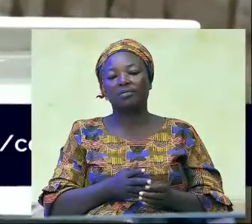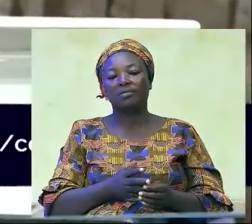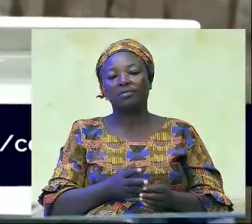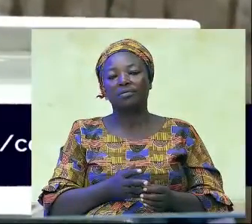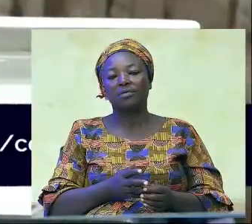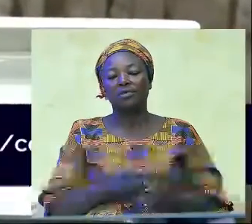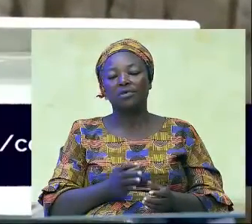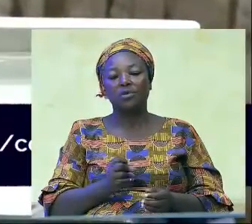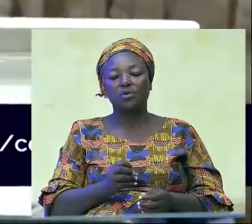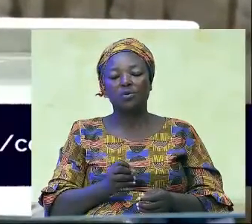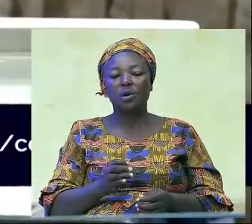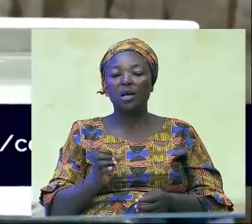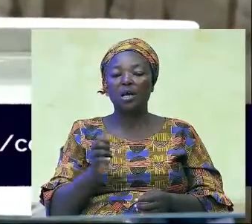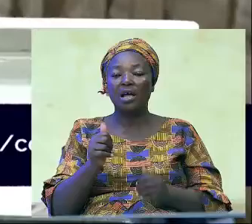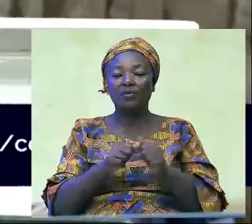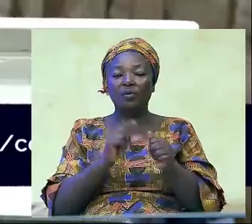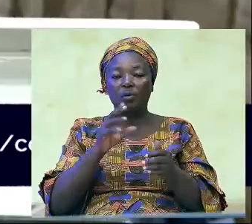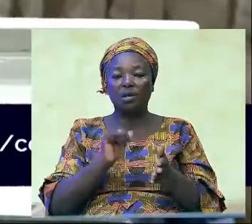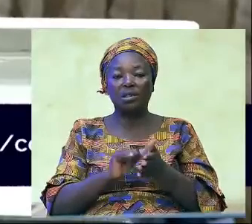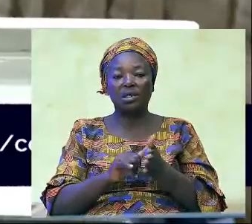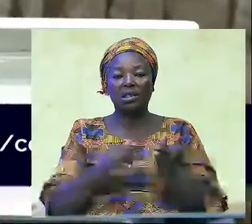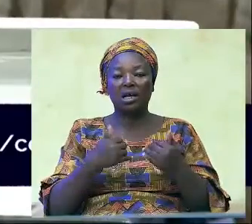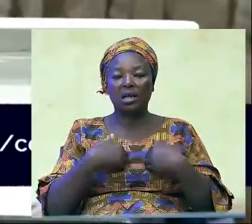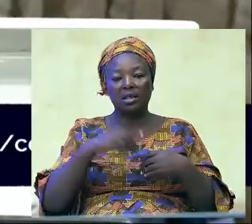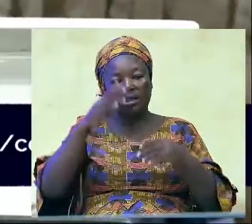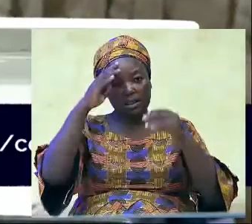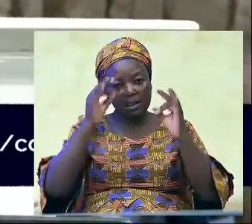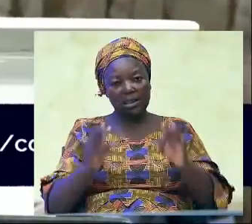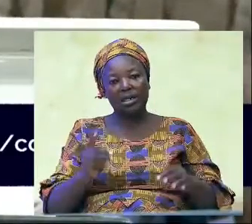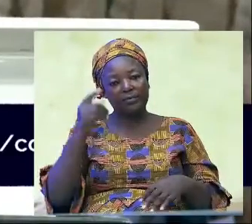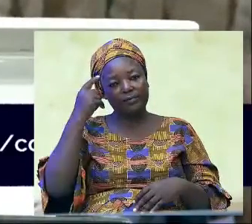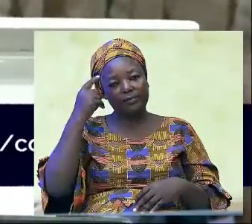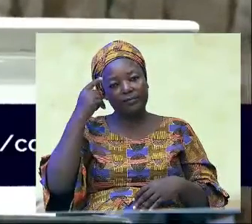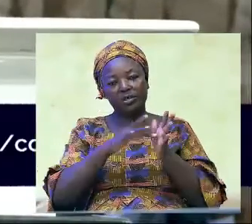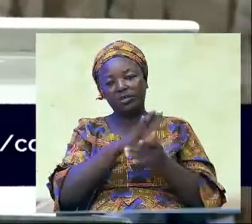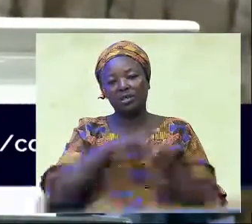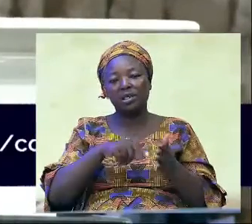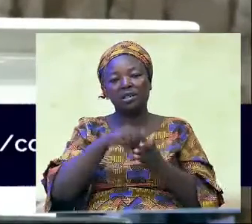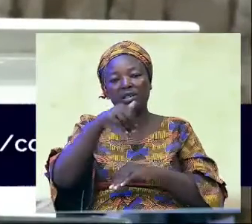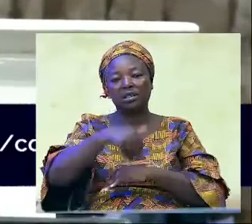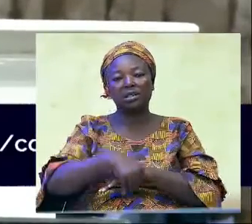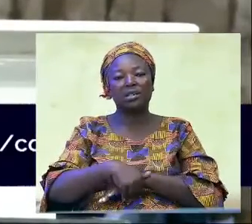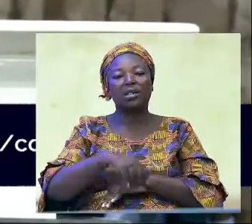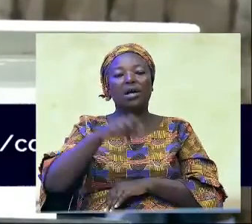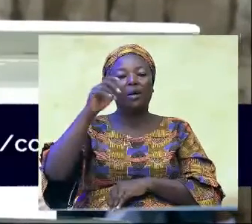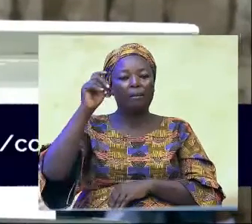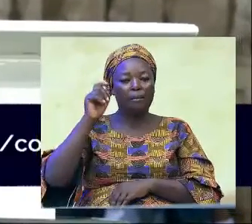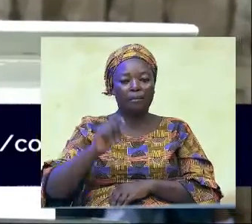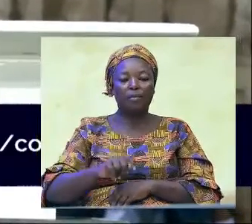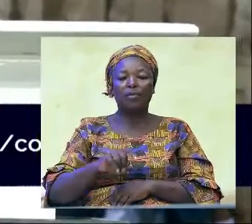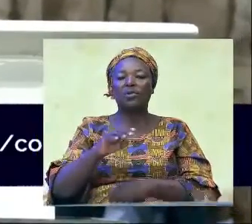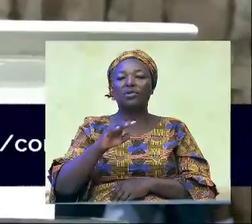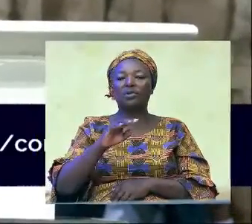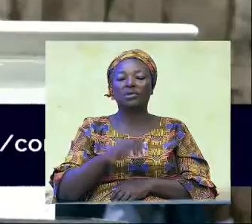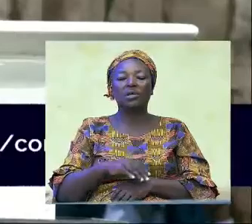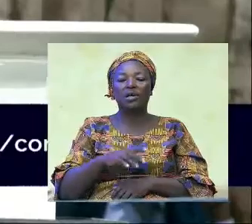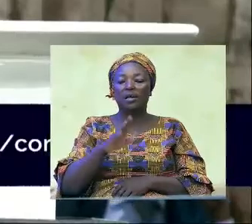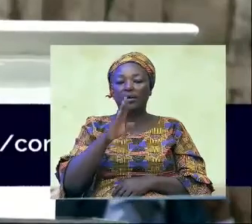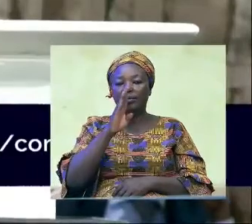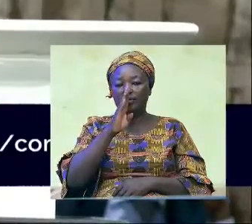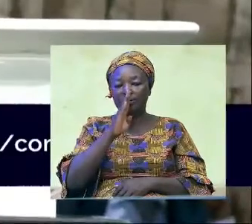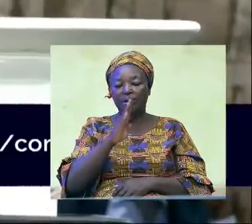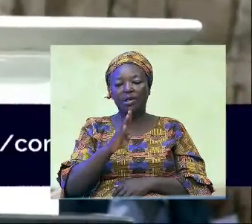to be neglected or bypassed. Everybody who gave their life to Christ needs to be attended